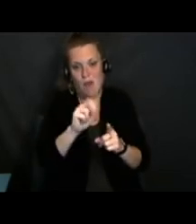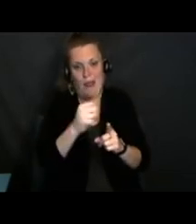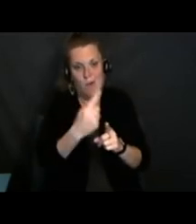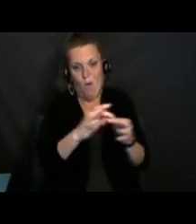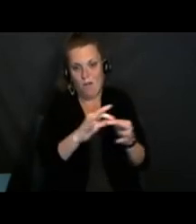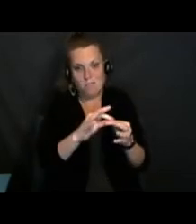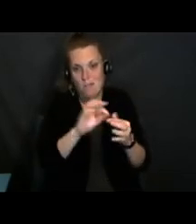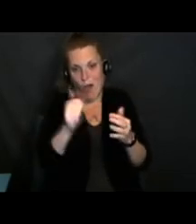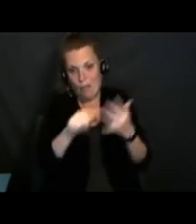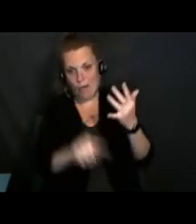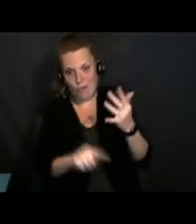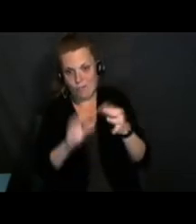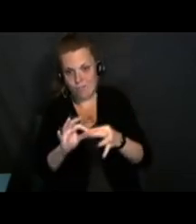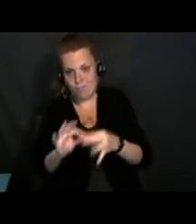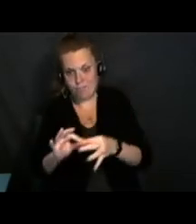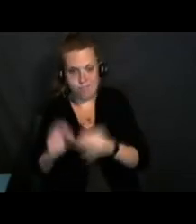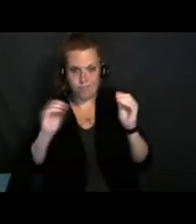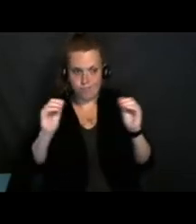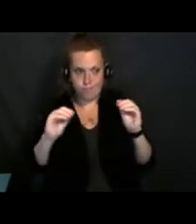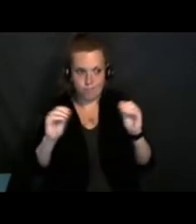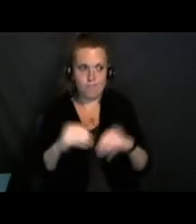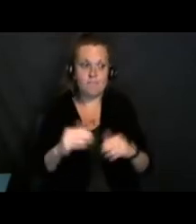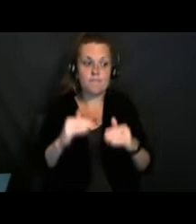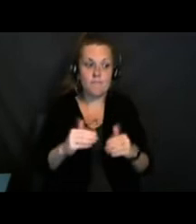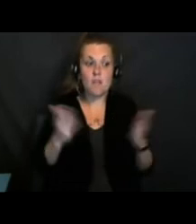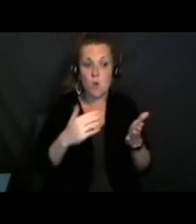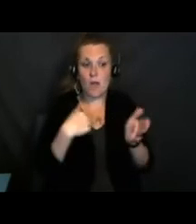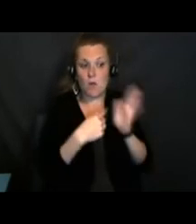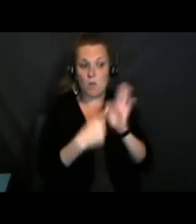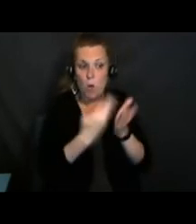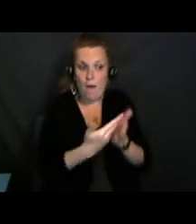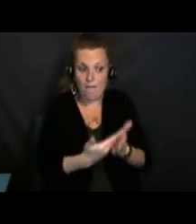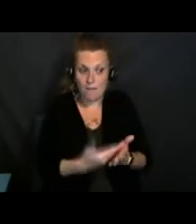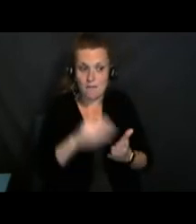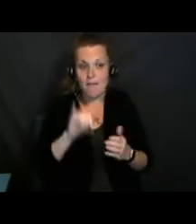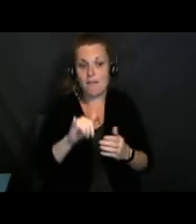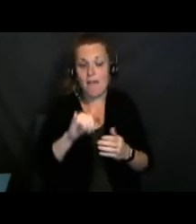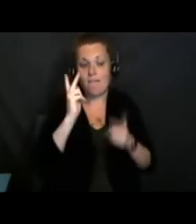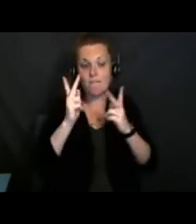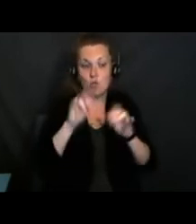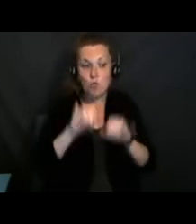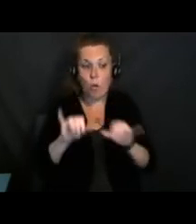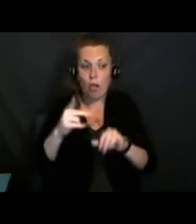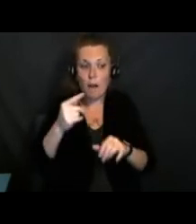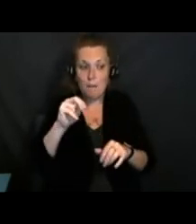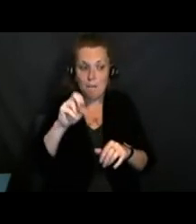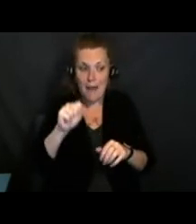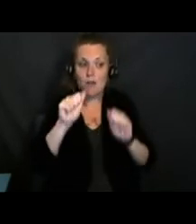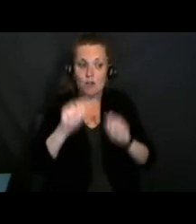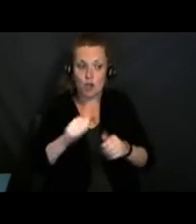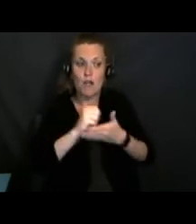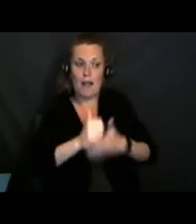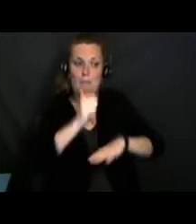So here we provide evidence that visual patterns may help to establish accurate symbolic number representations